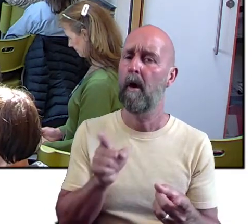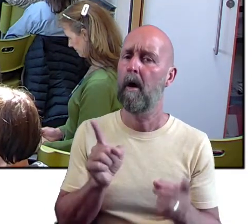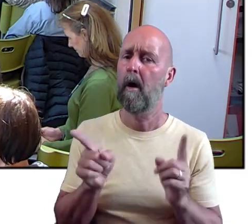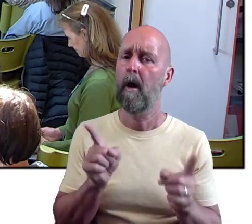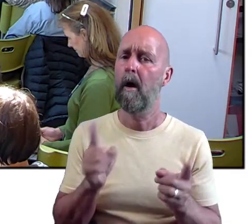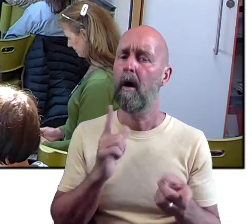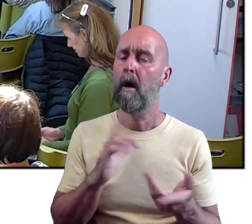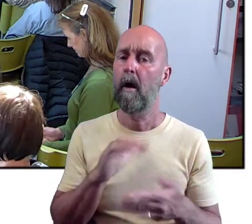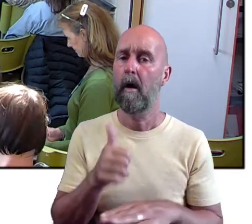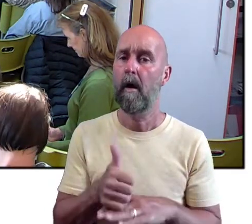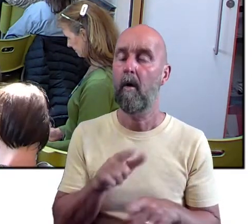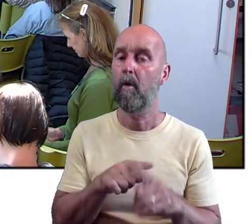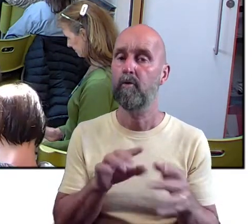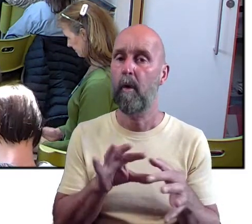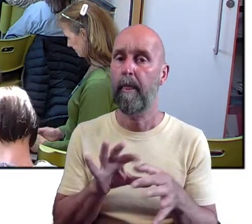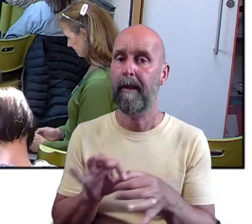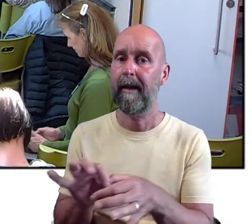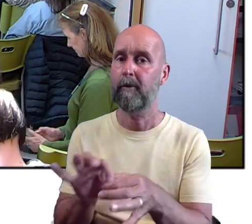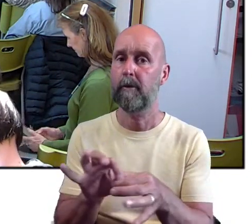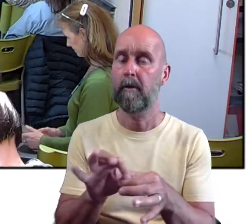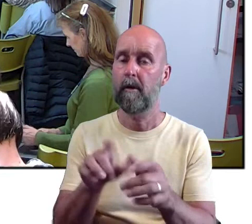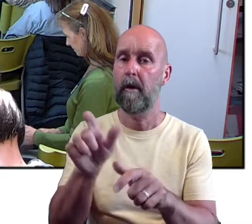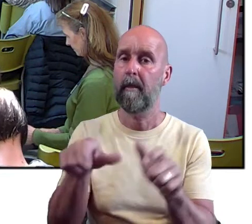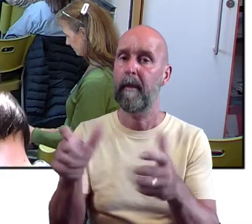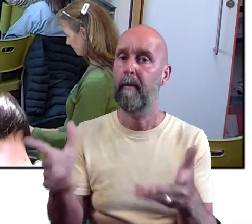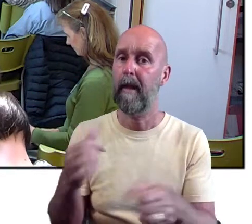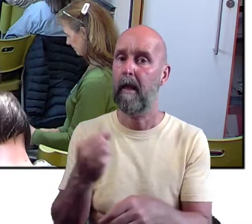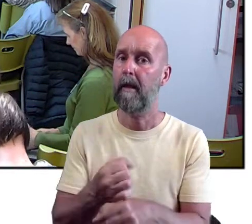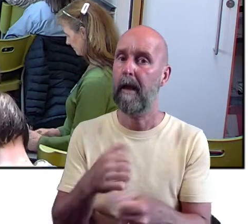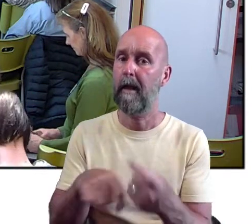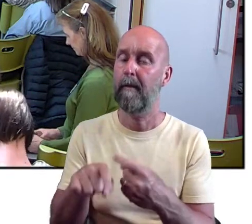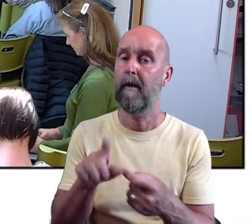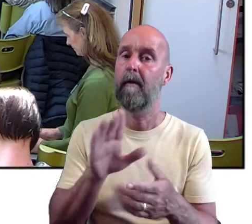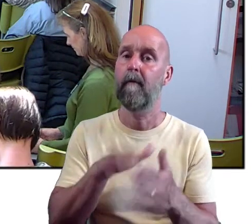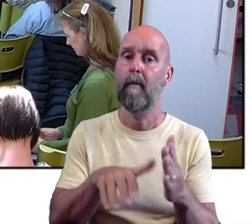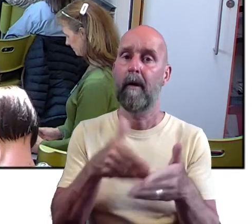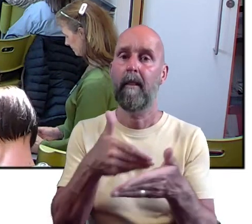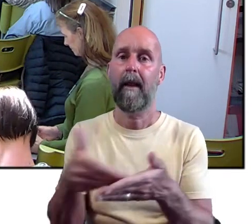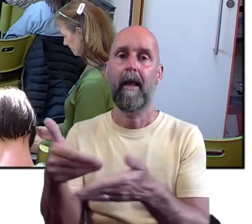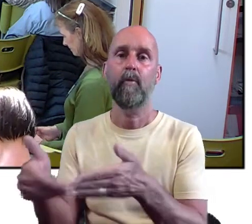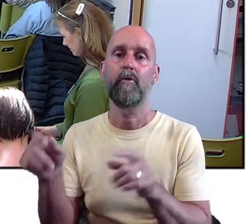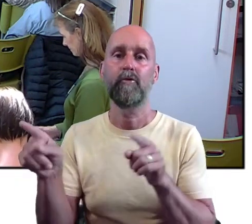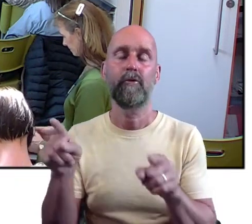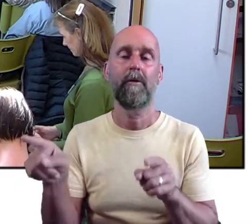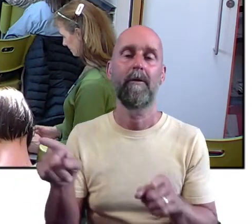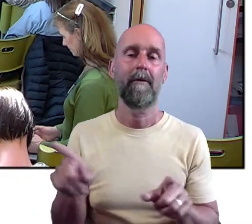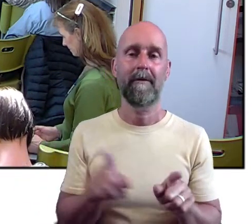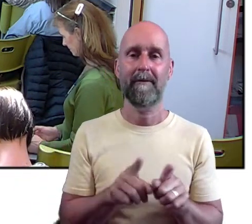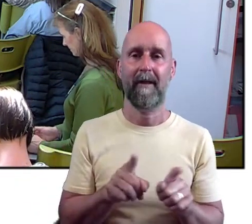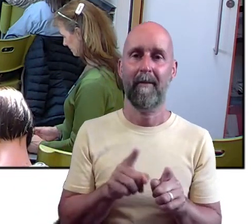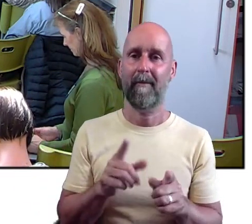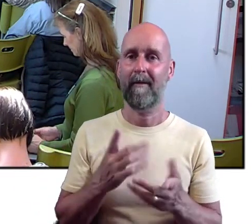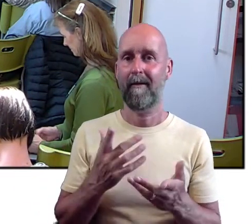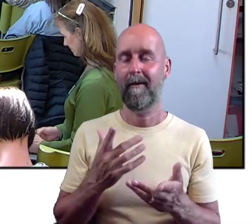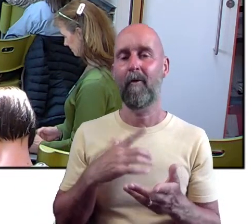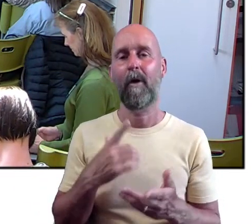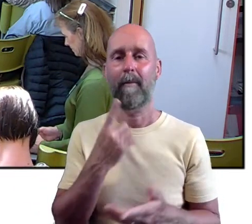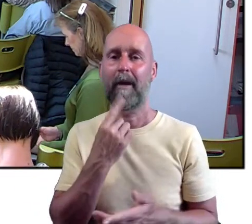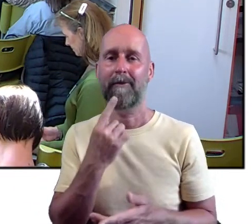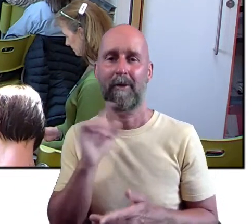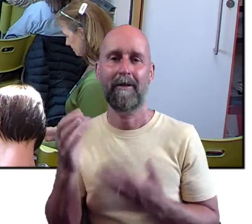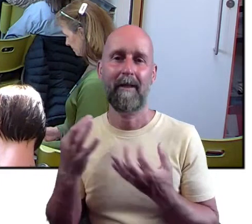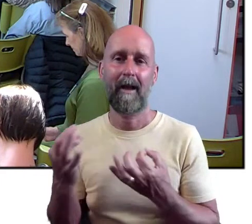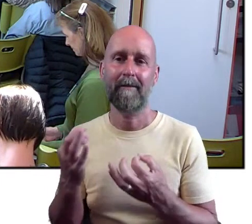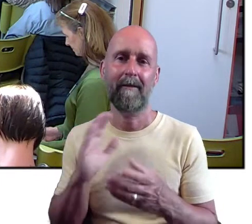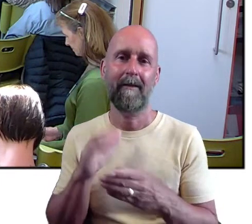the connections between the people playing the games through the language, which was the same with my son is an actor when he was doing work with Shakespeare. And it